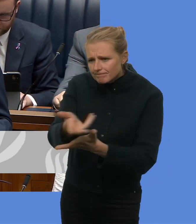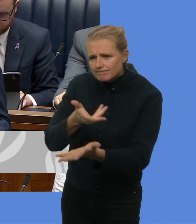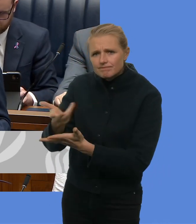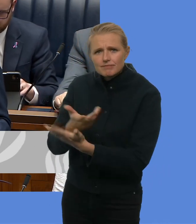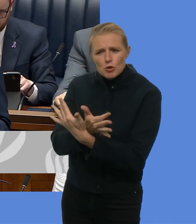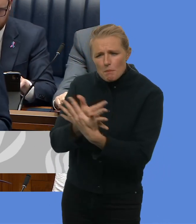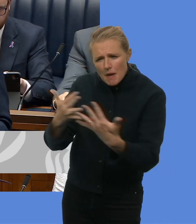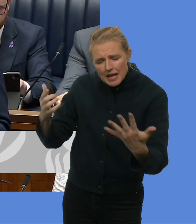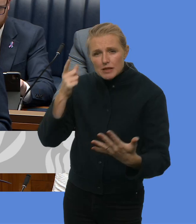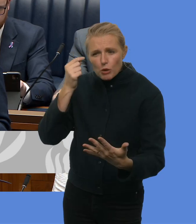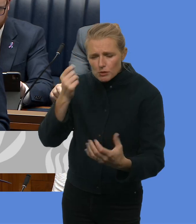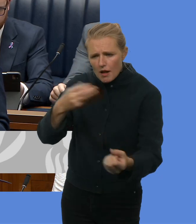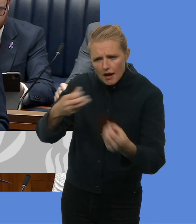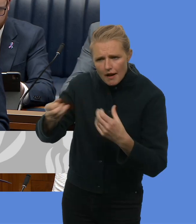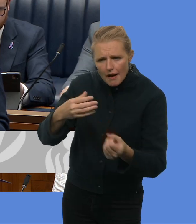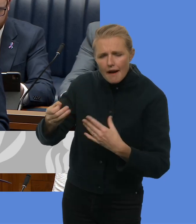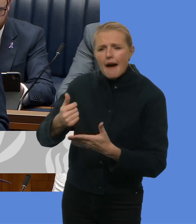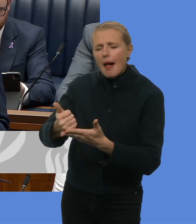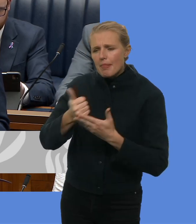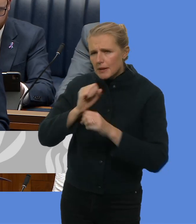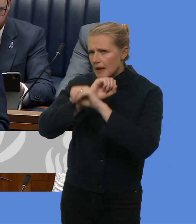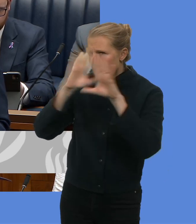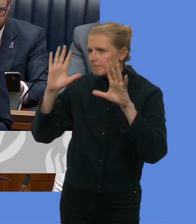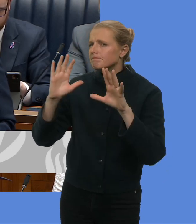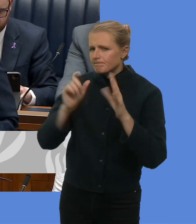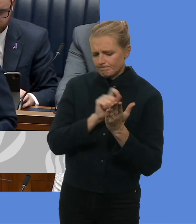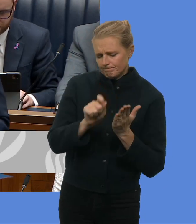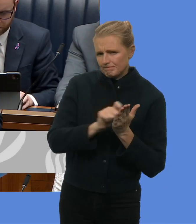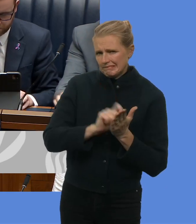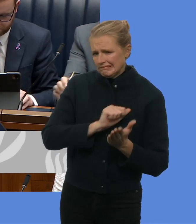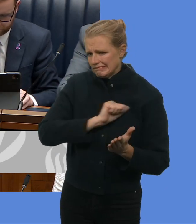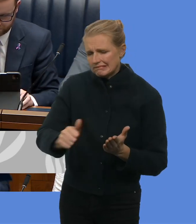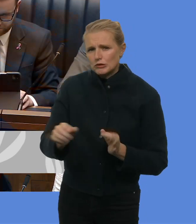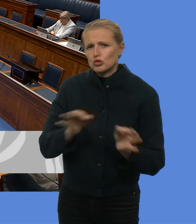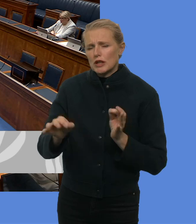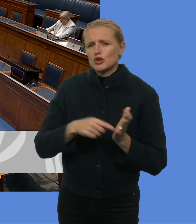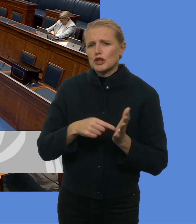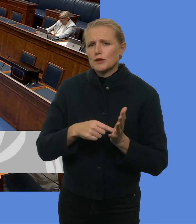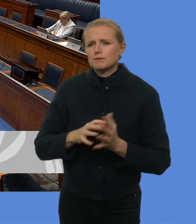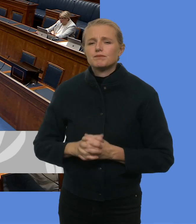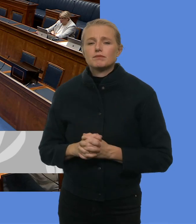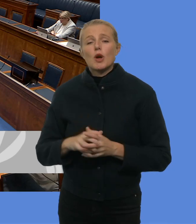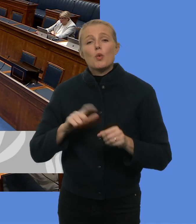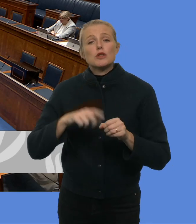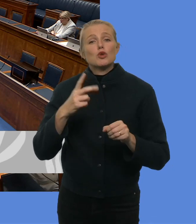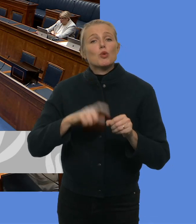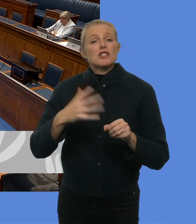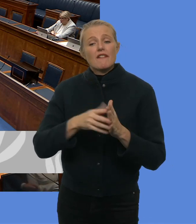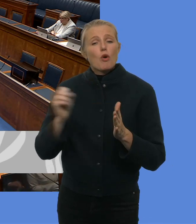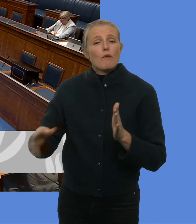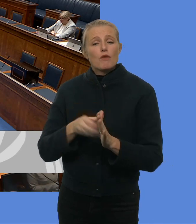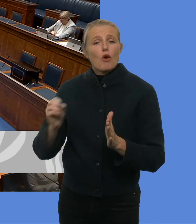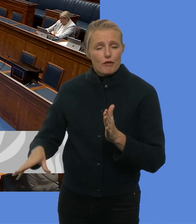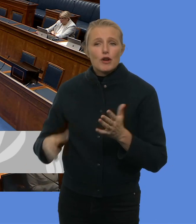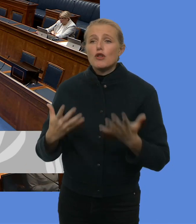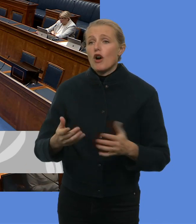shape the totality of that comprehensive scheme whenever it comes forward by way of the strategy. Question 2 and 5 are withdrawn. I call Trevor Clark. Thank you very